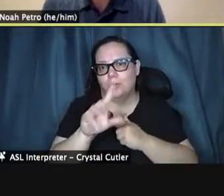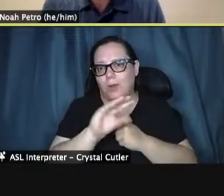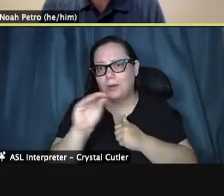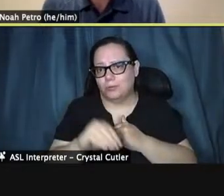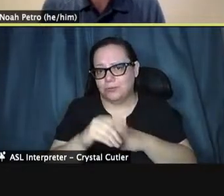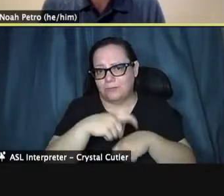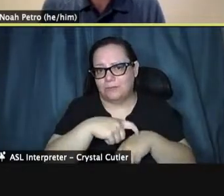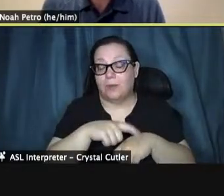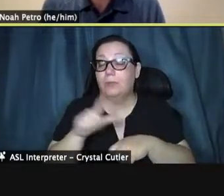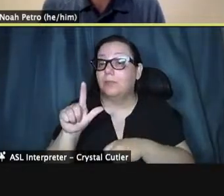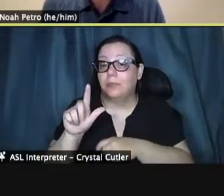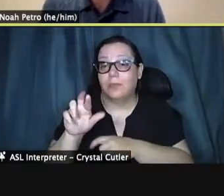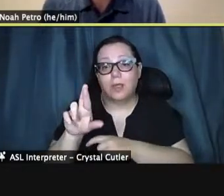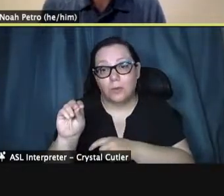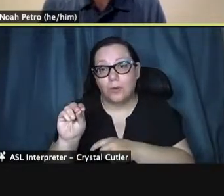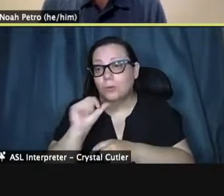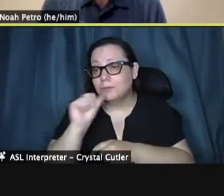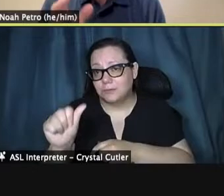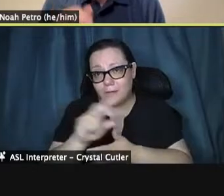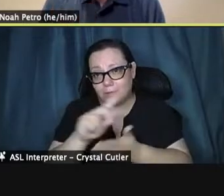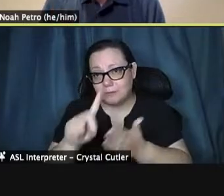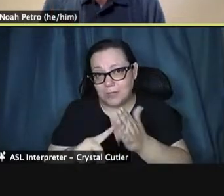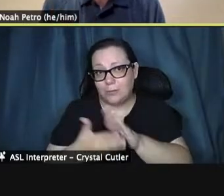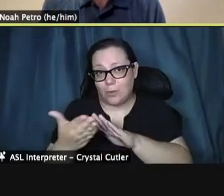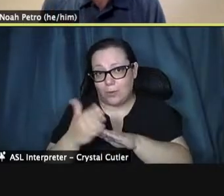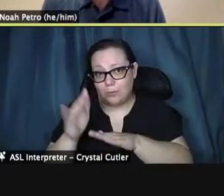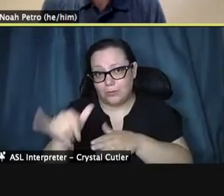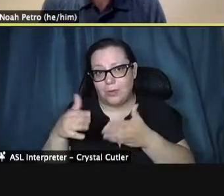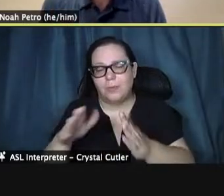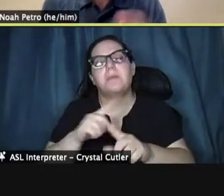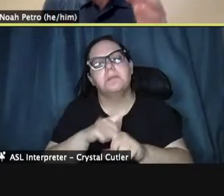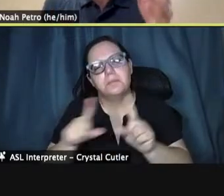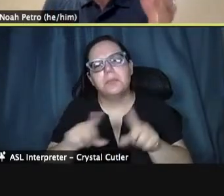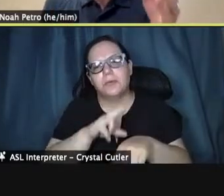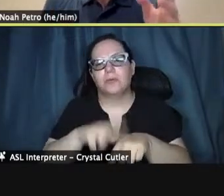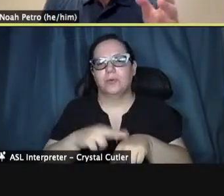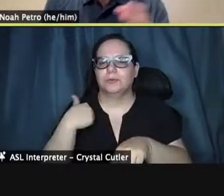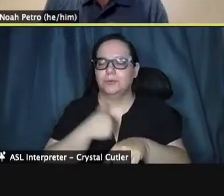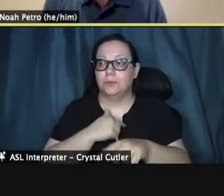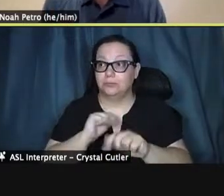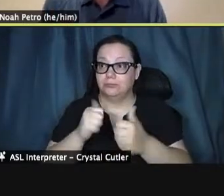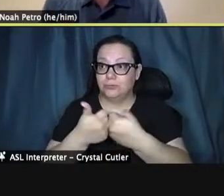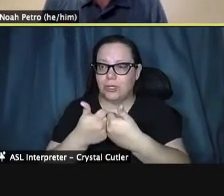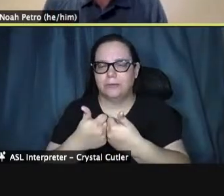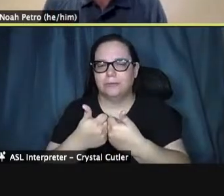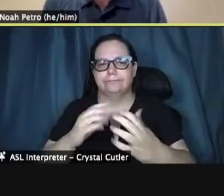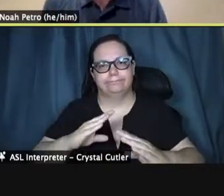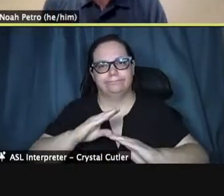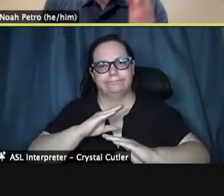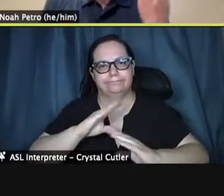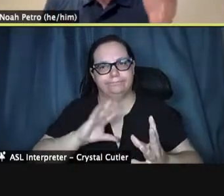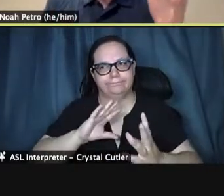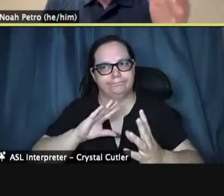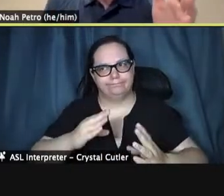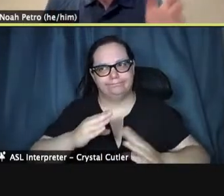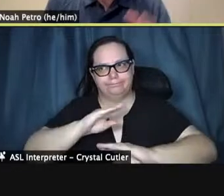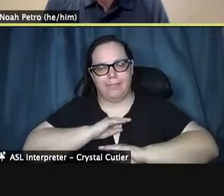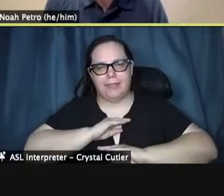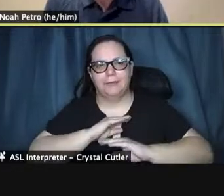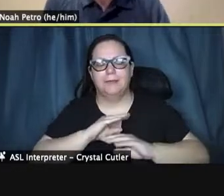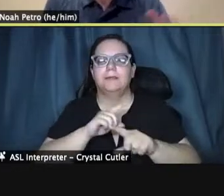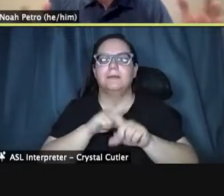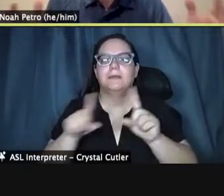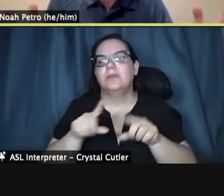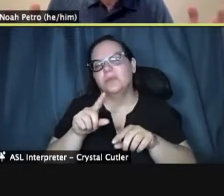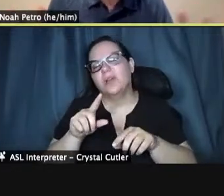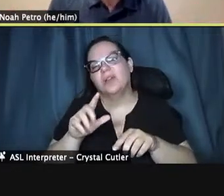manner. And of course, we met the challenge. Incidentally, in my presentation today, I'll have kind of in the old school LPSC style, one half of